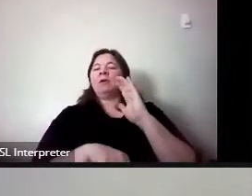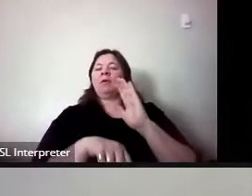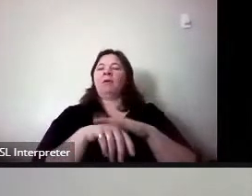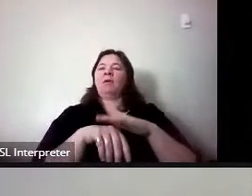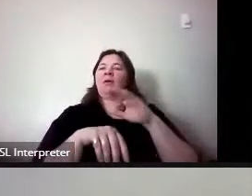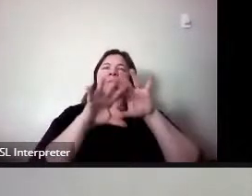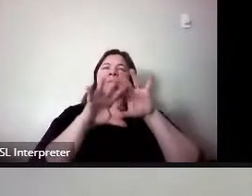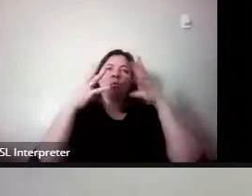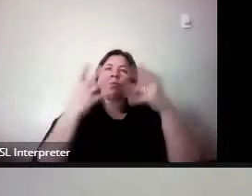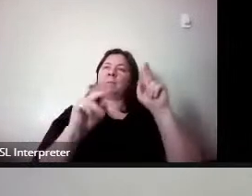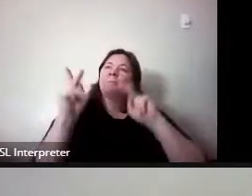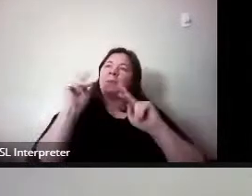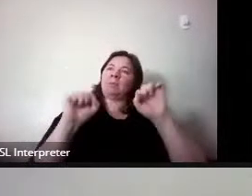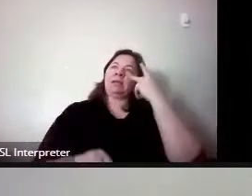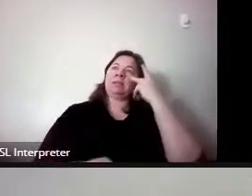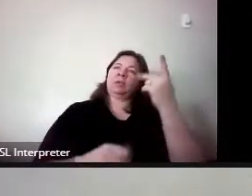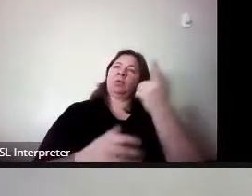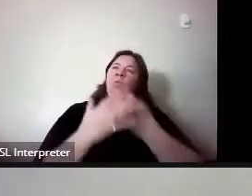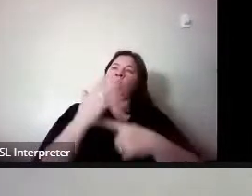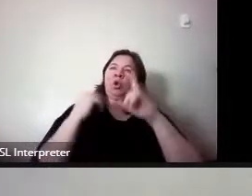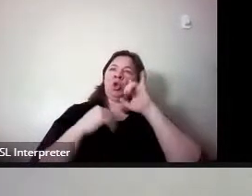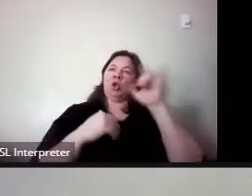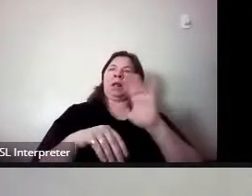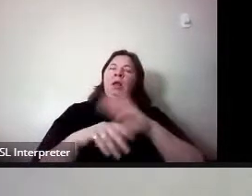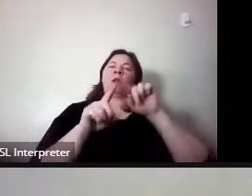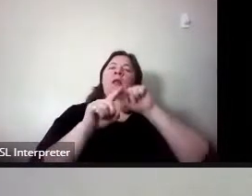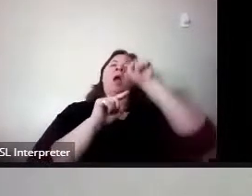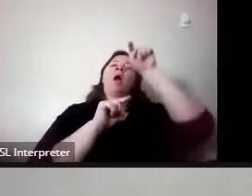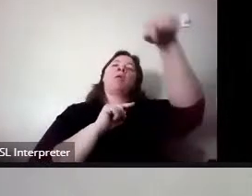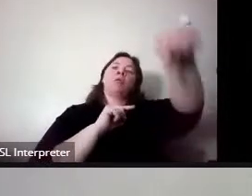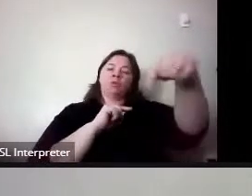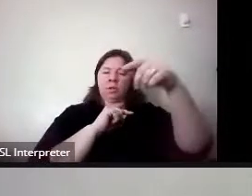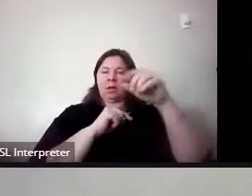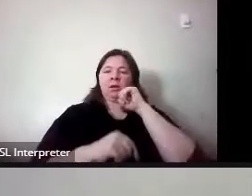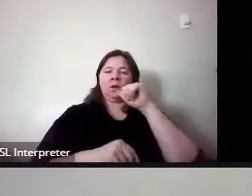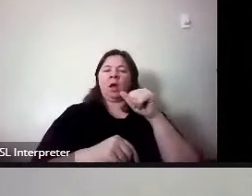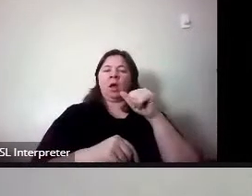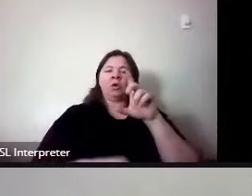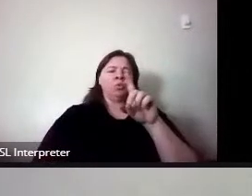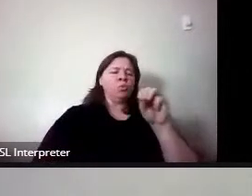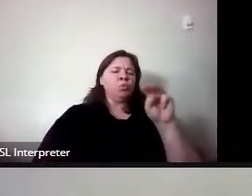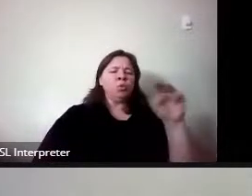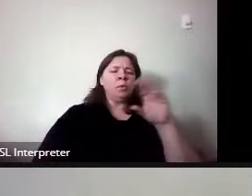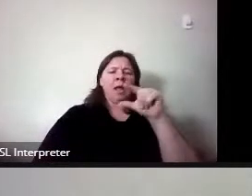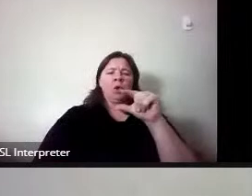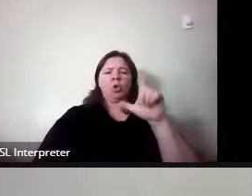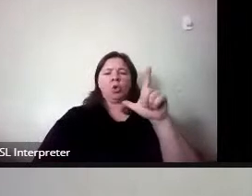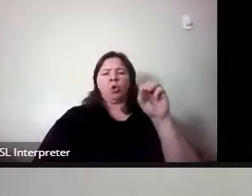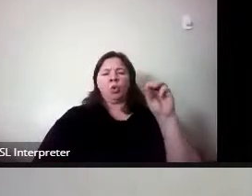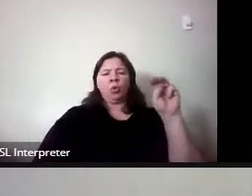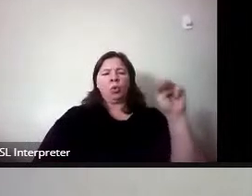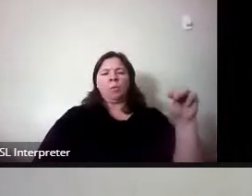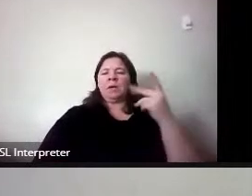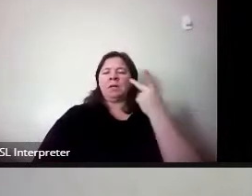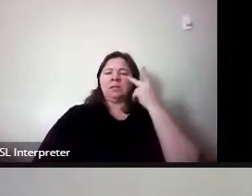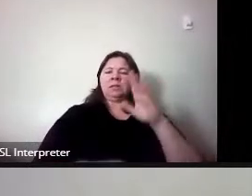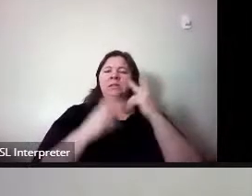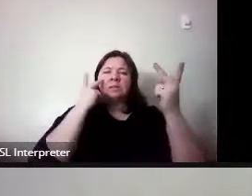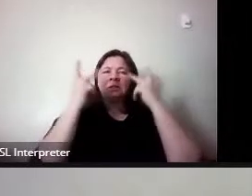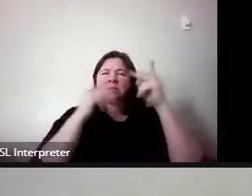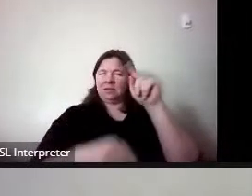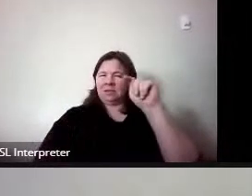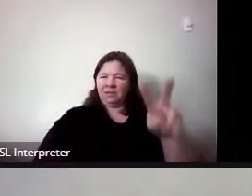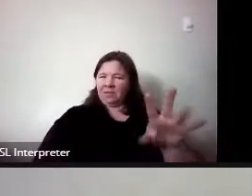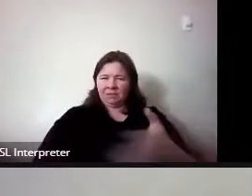for people to see what it's like on the other side. Not this doom and gloom that we see on the TV every single day. That is not